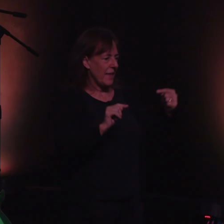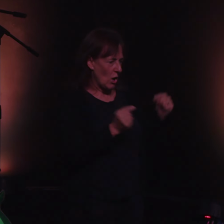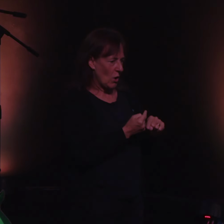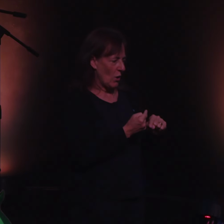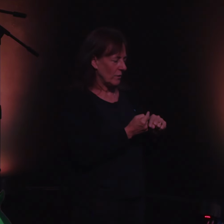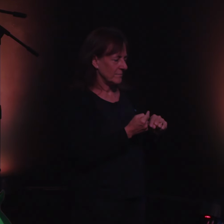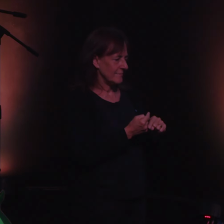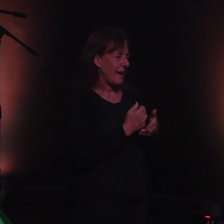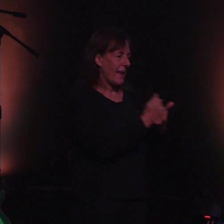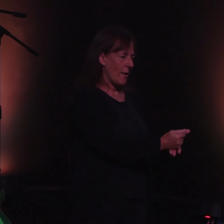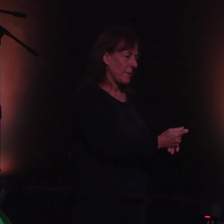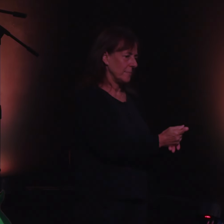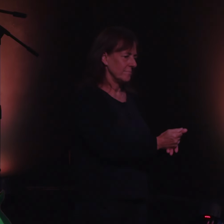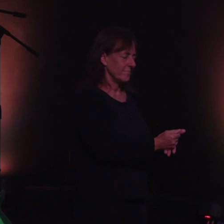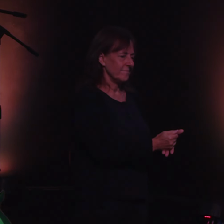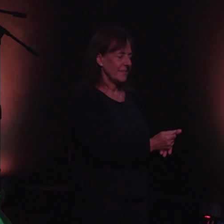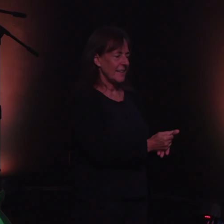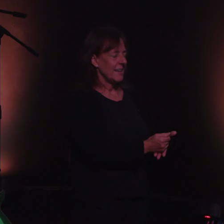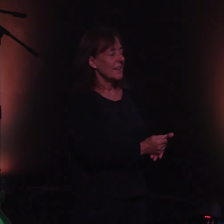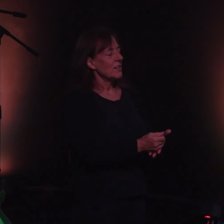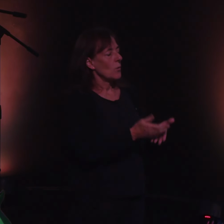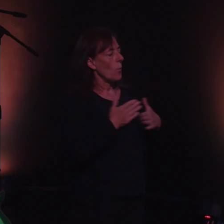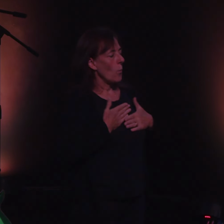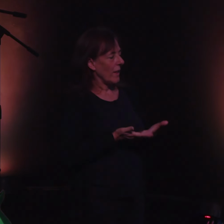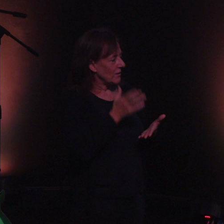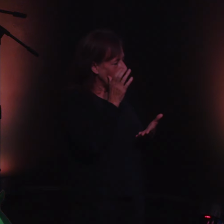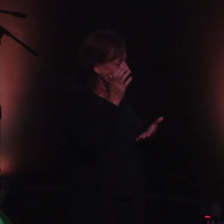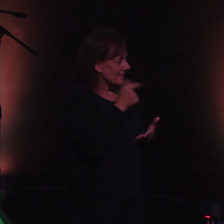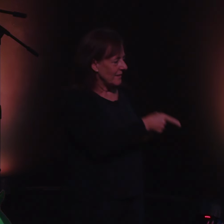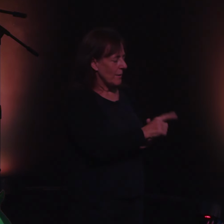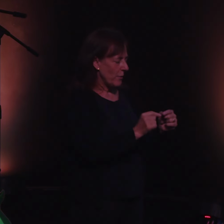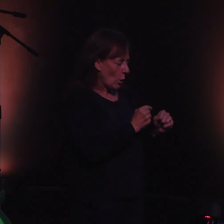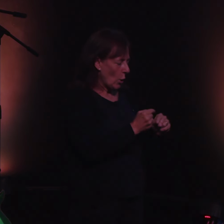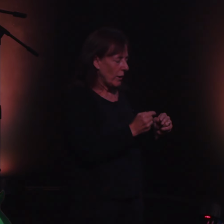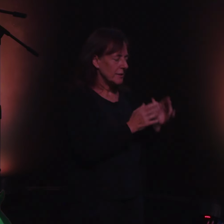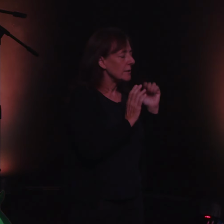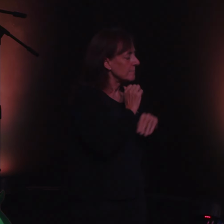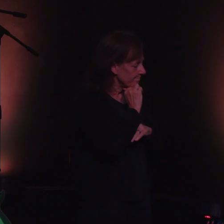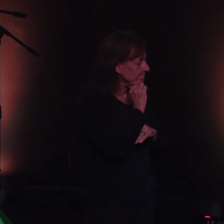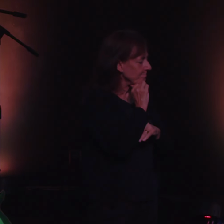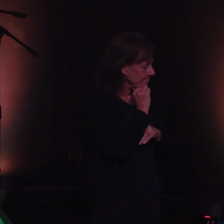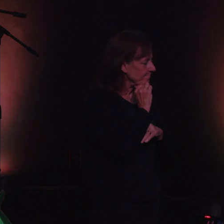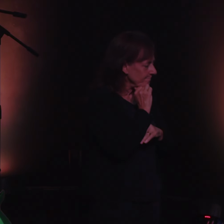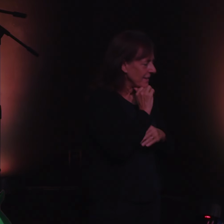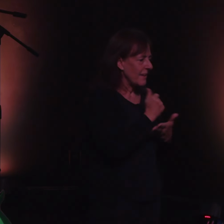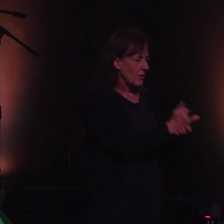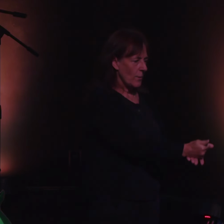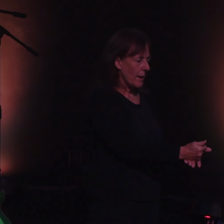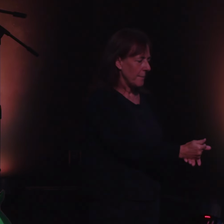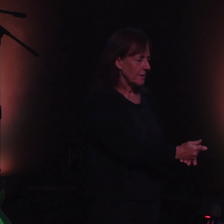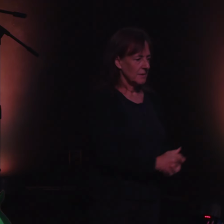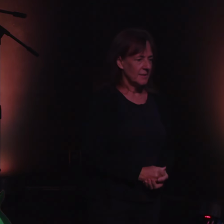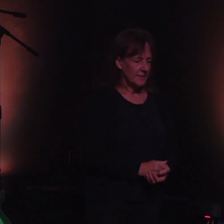most. A life that's willing to listen to someone when they're hurting and be there when someone's in need. A life that's